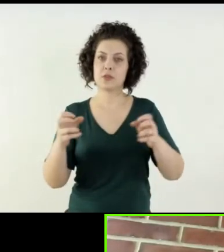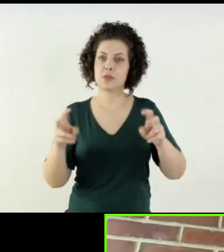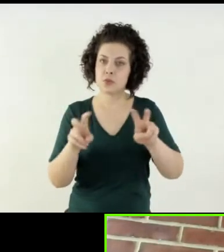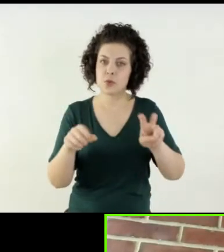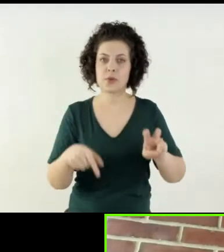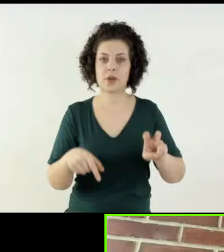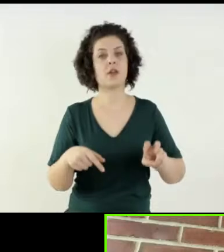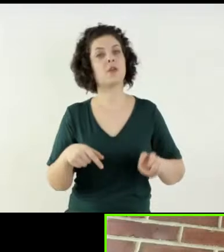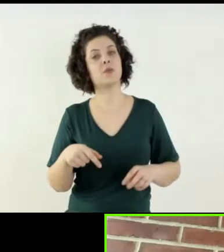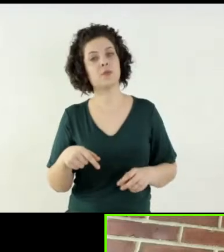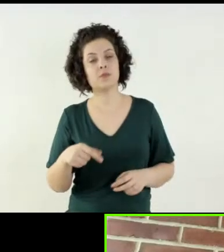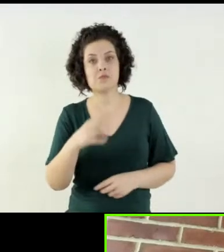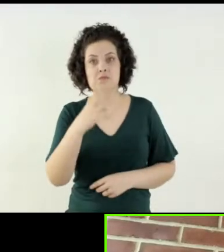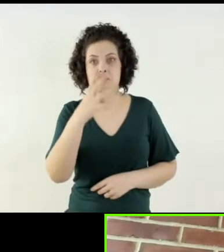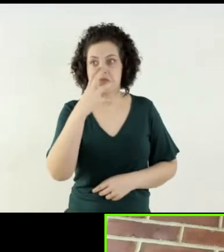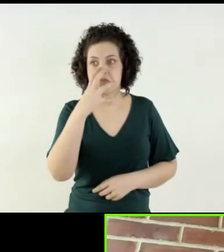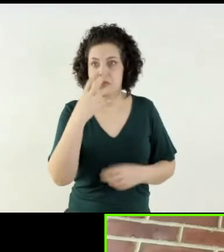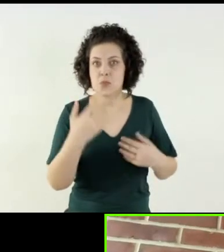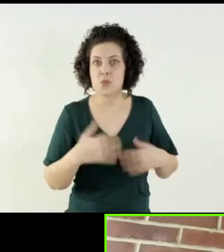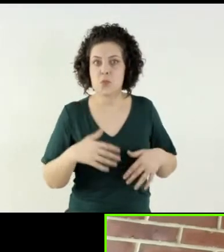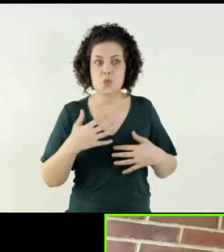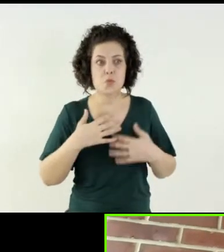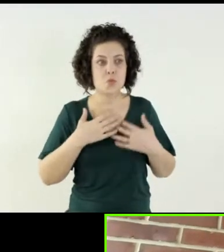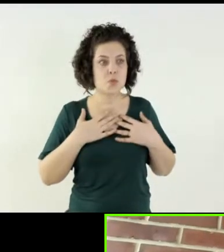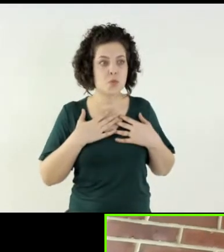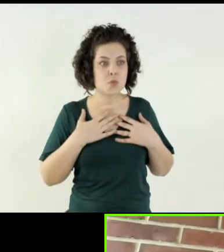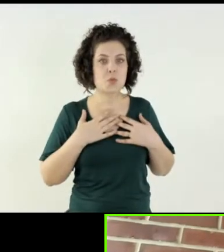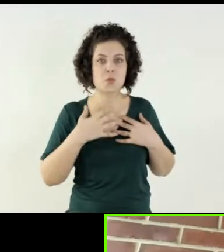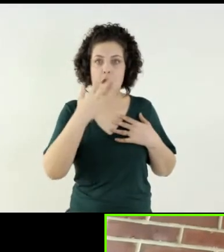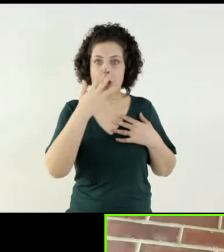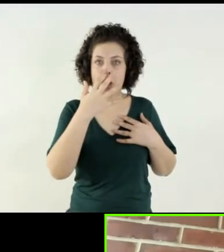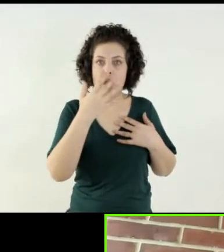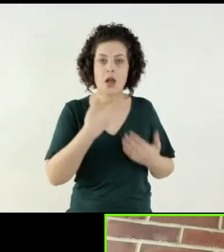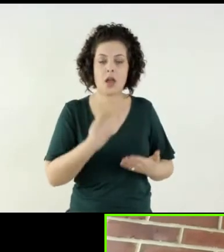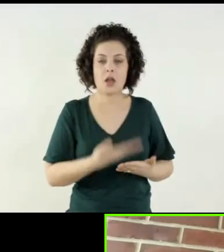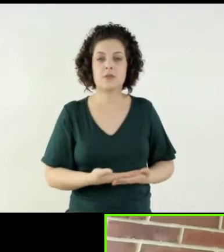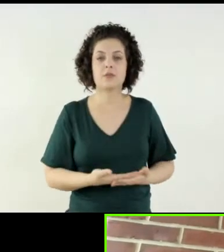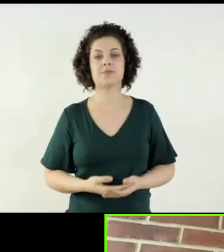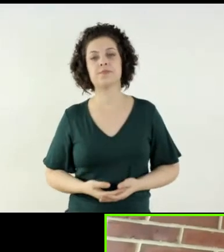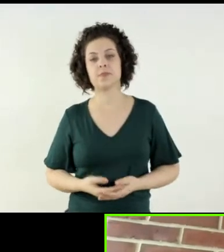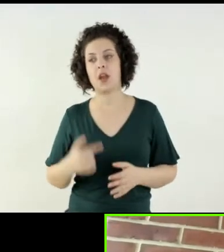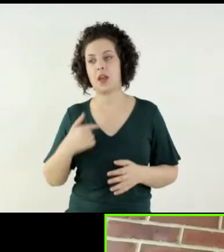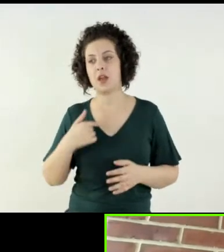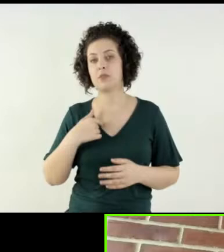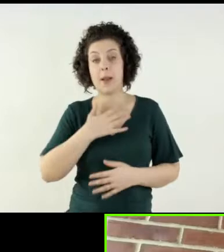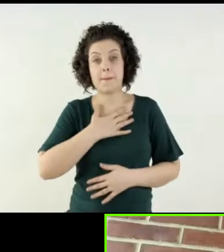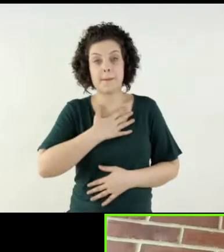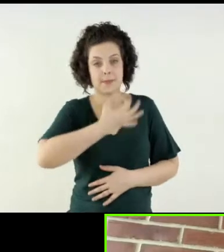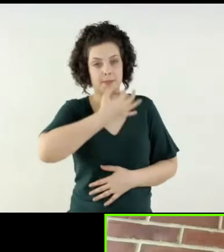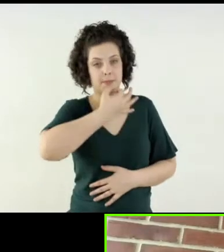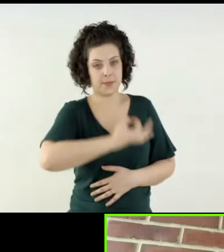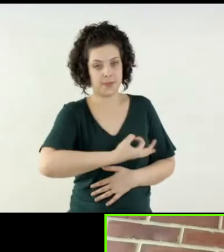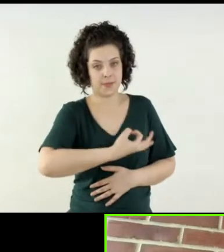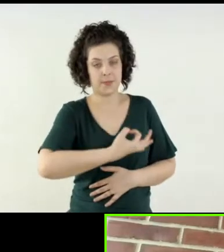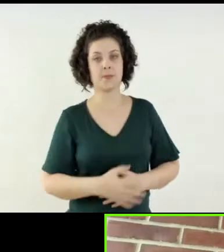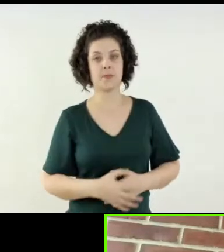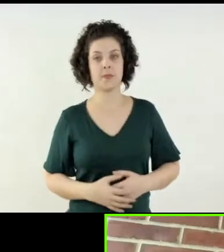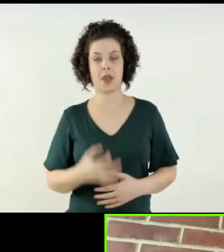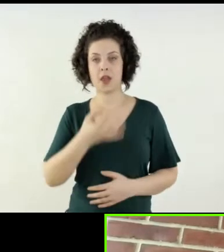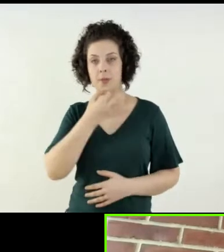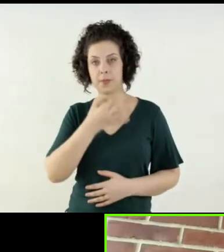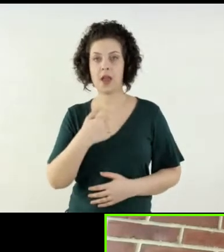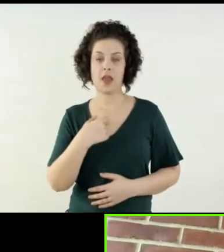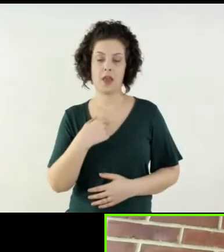us, I don't want to speak for anyone else, but for me, I've had the experience several times over in